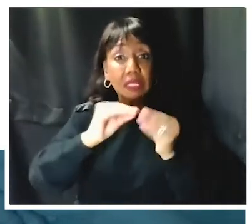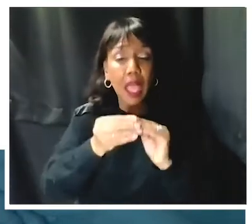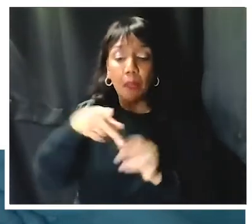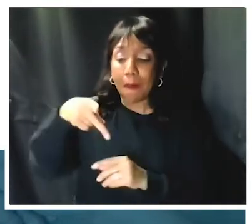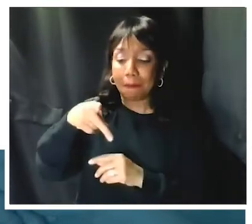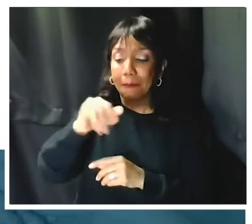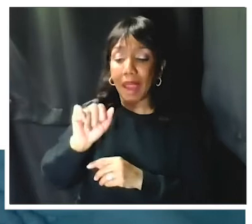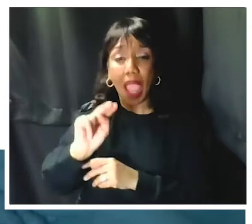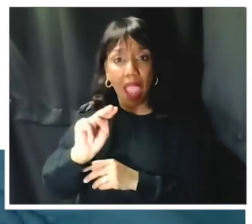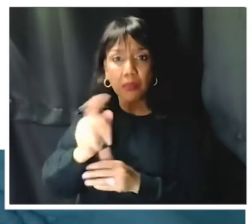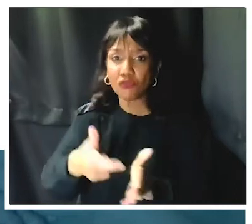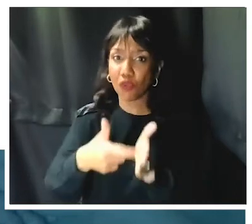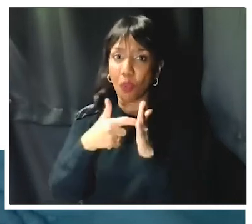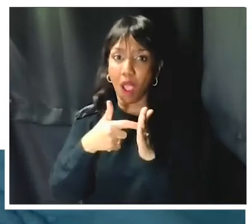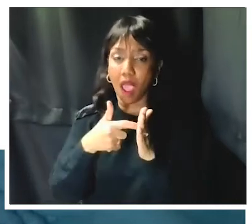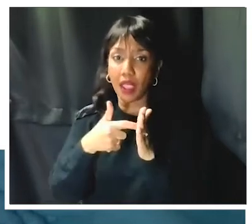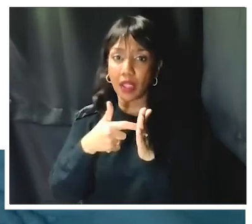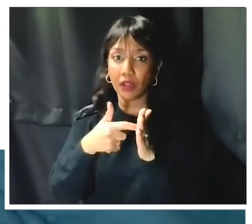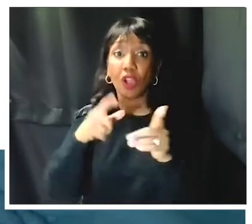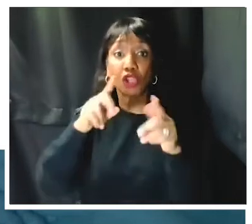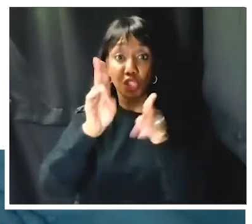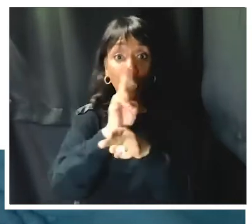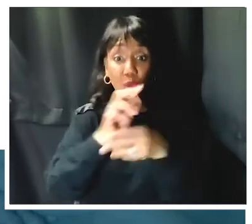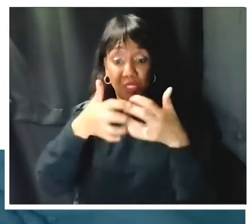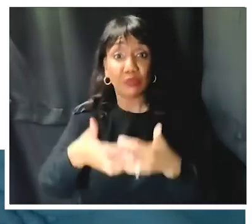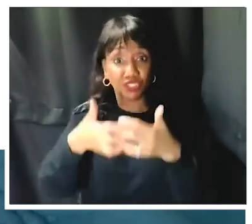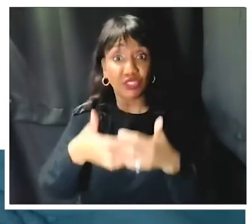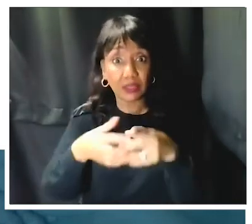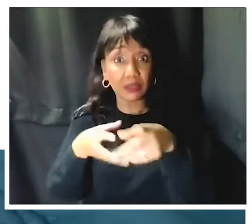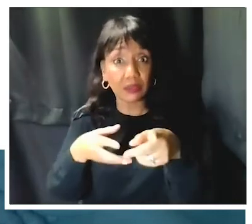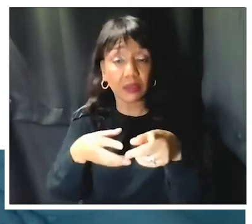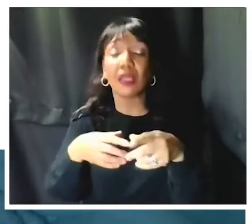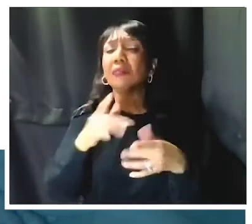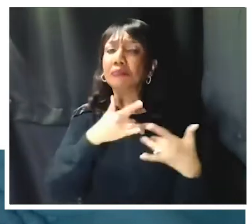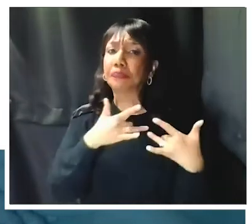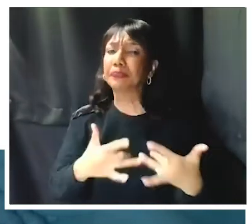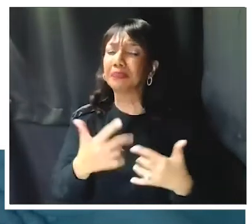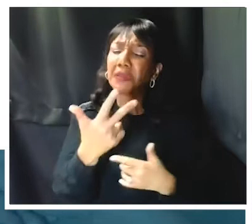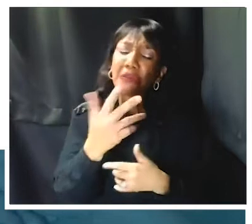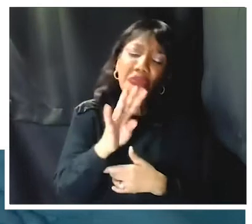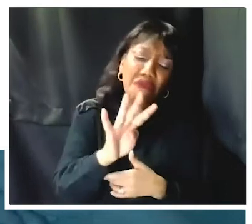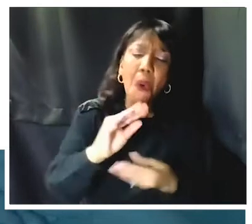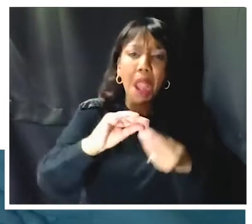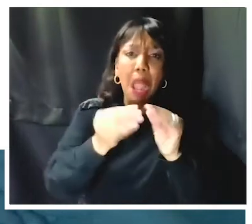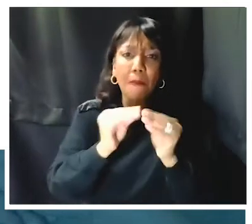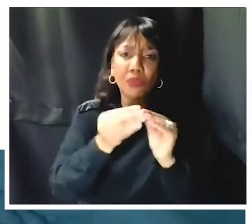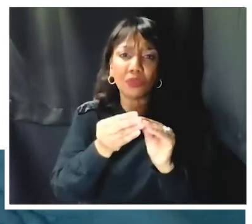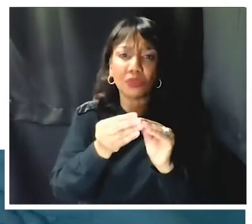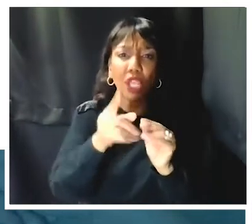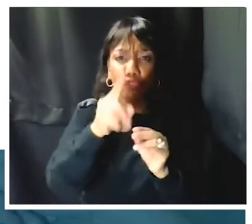PIN is required for you to access your money at an ATM. It is usually only 4 digits